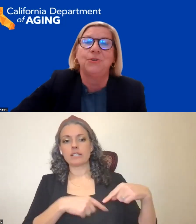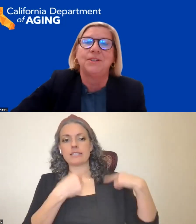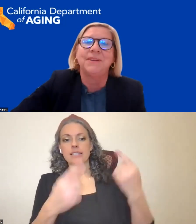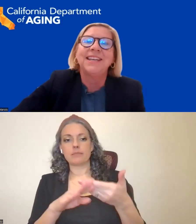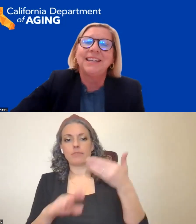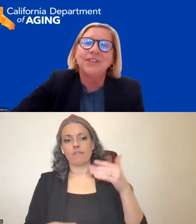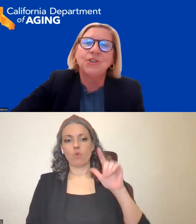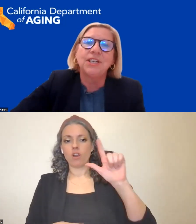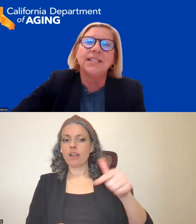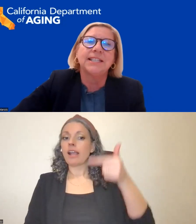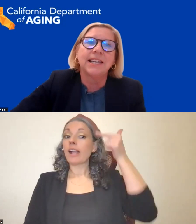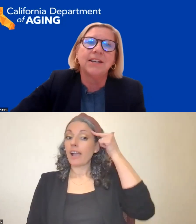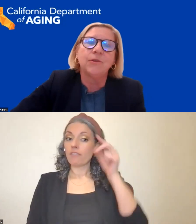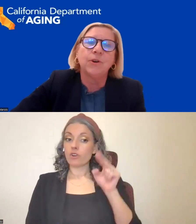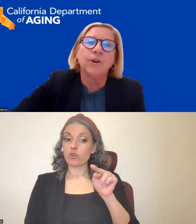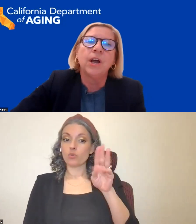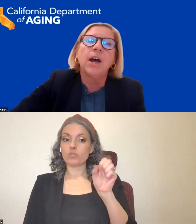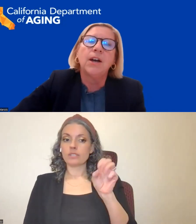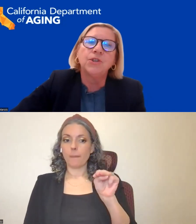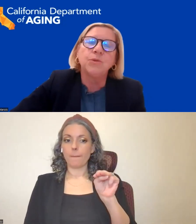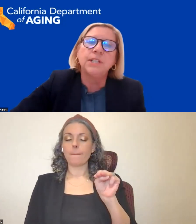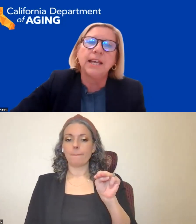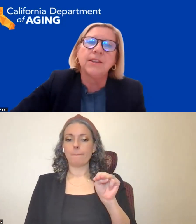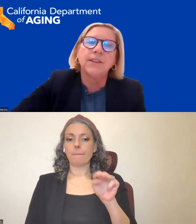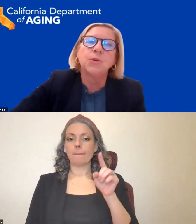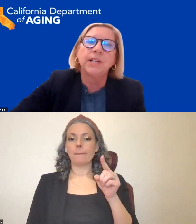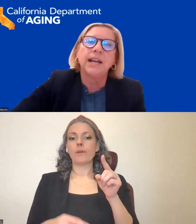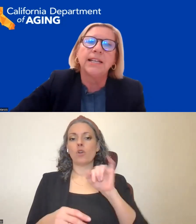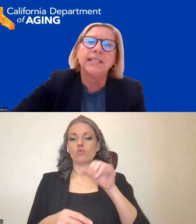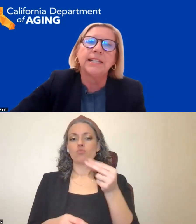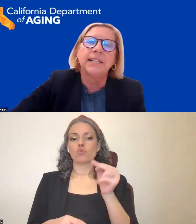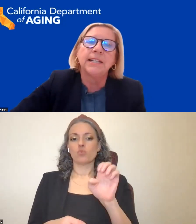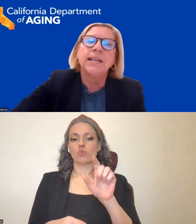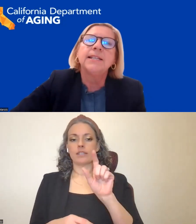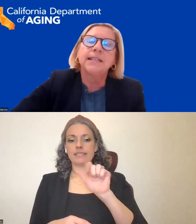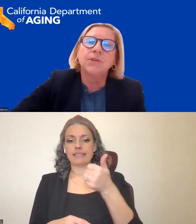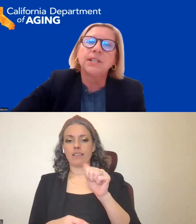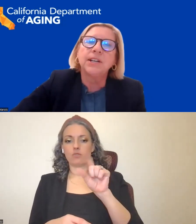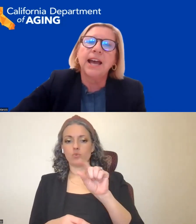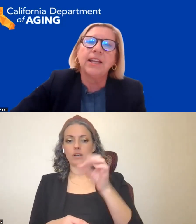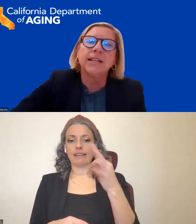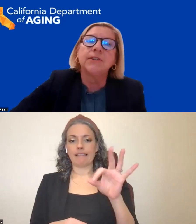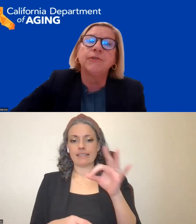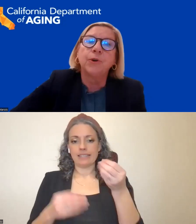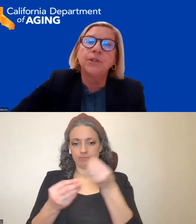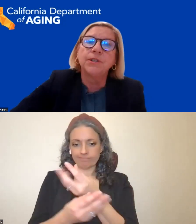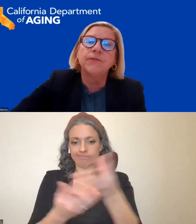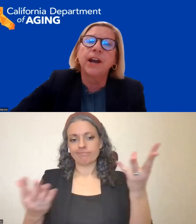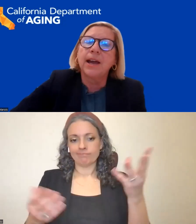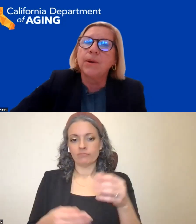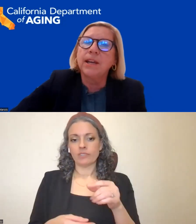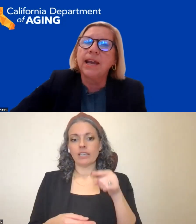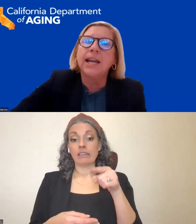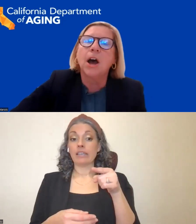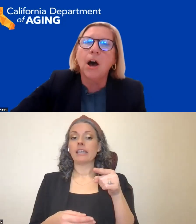Governor Newsom issued his executive order on June 10th, 2019. Secretary Galley is a force